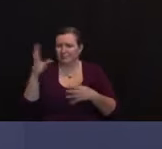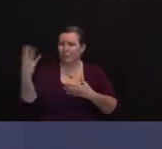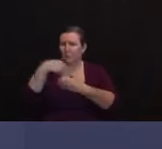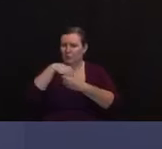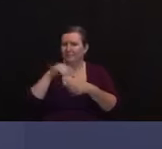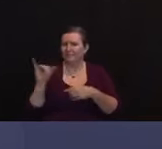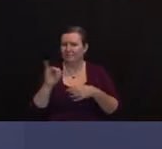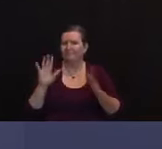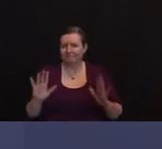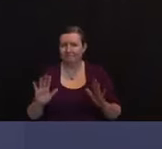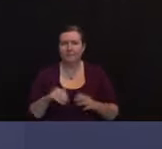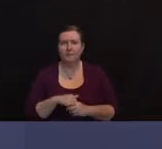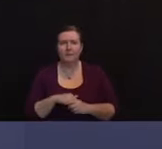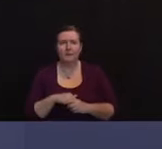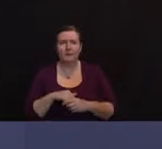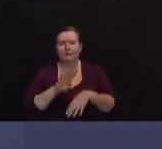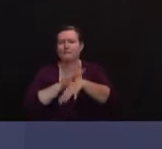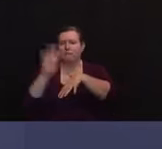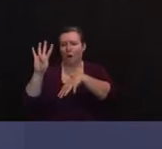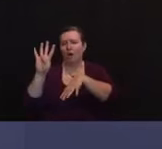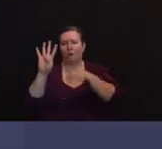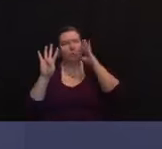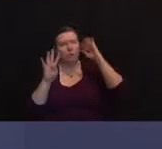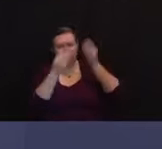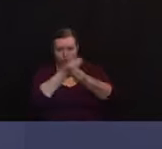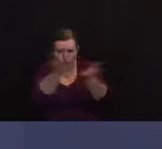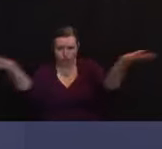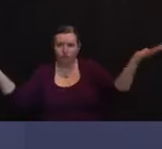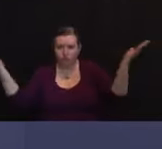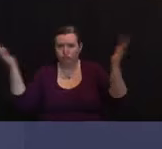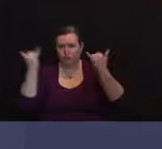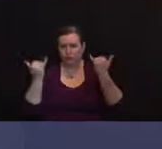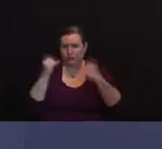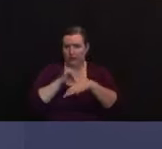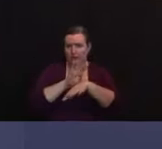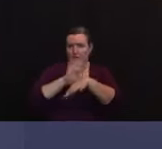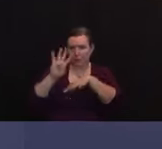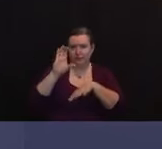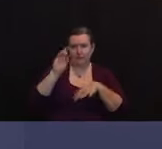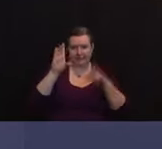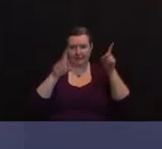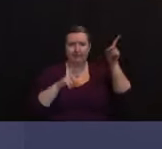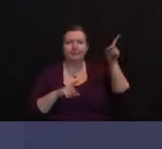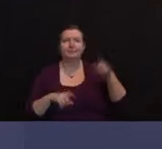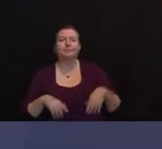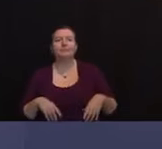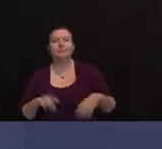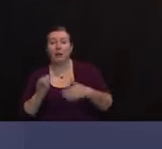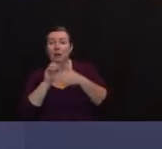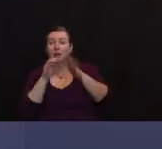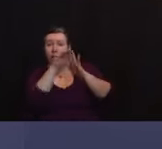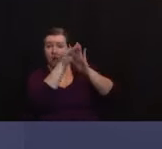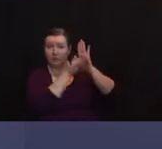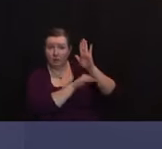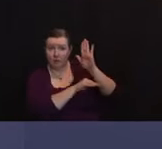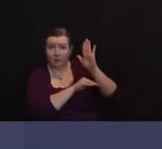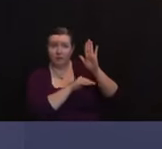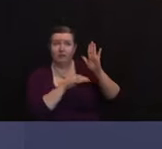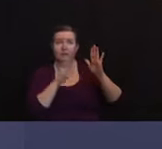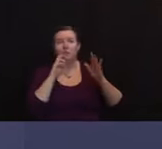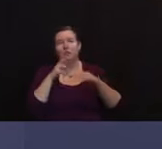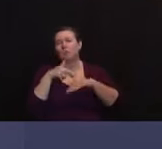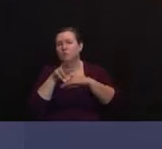4 p.m. It is likely that guidance will reference community spread, similar to how we developed our CALI scores,